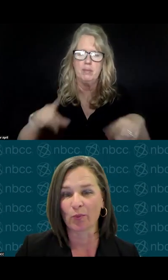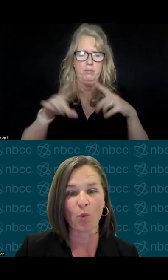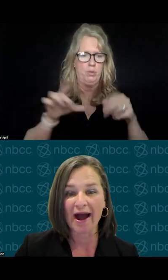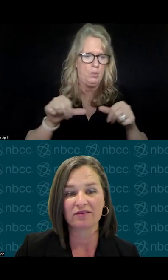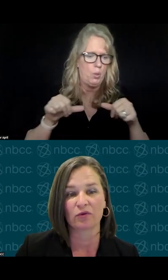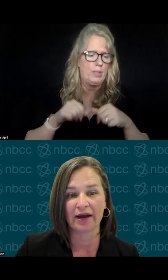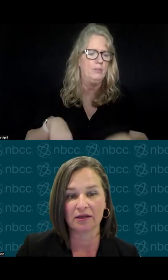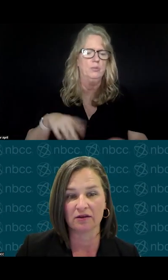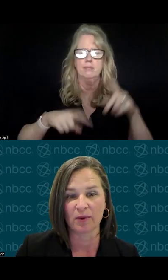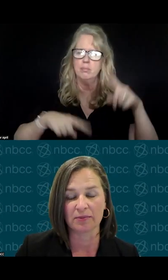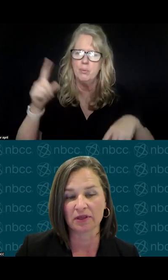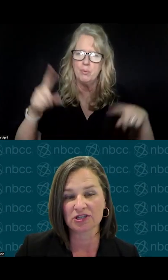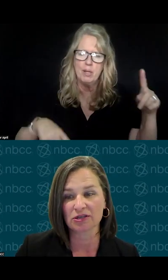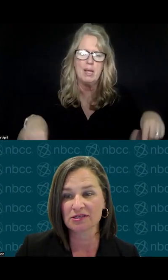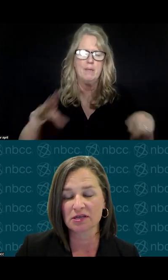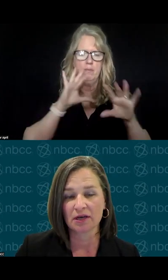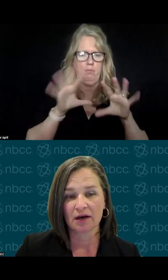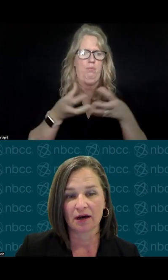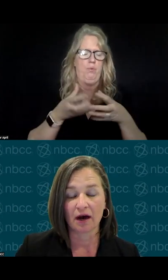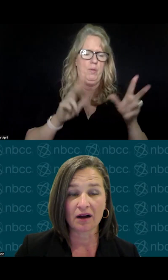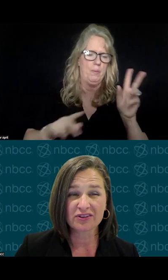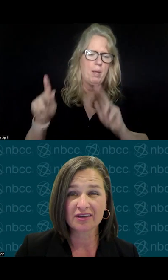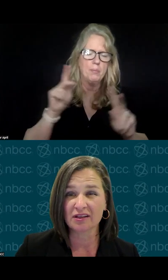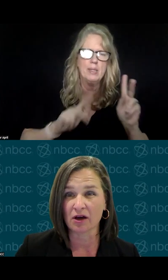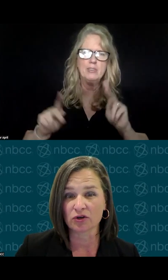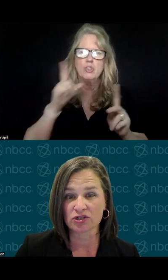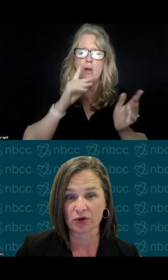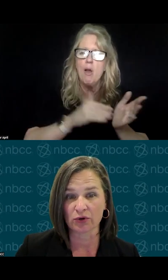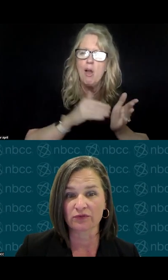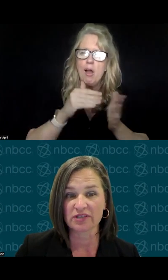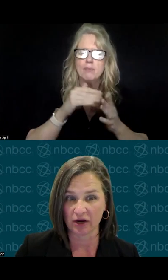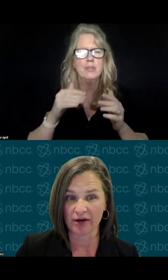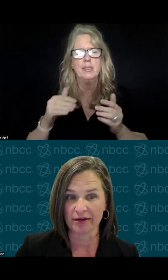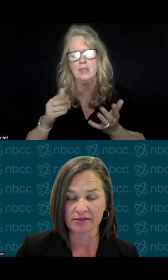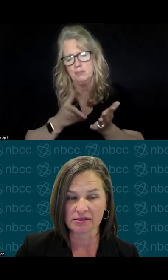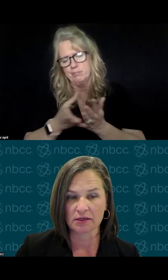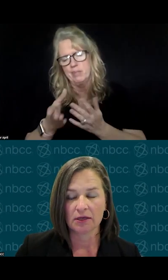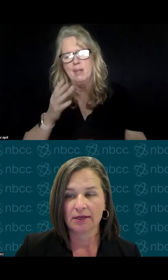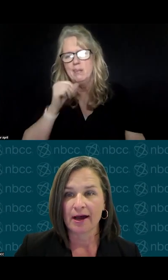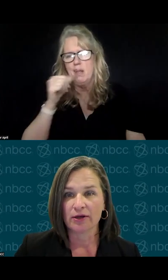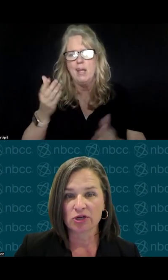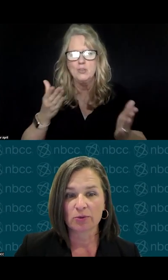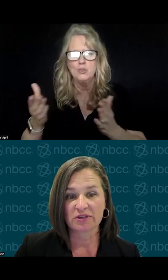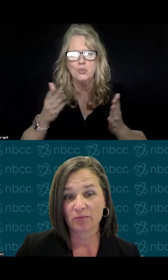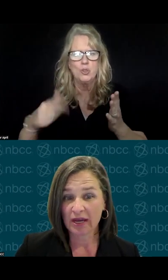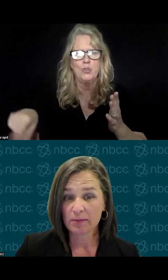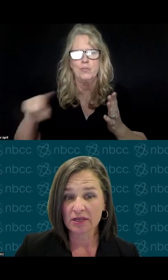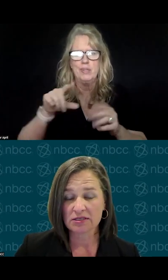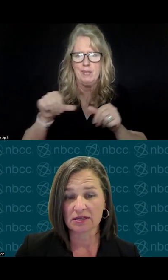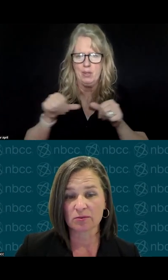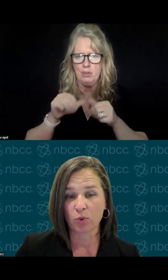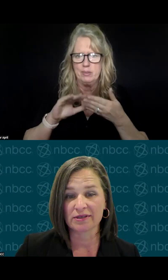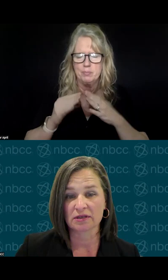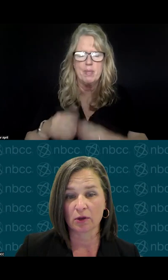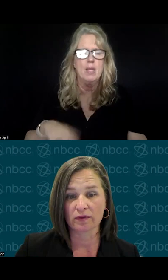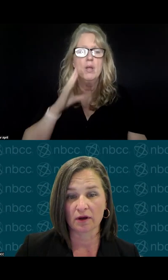a wide variety of populations, often in underserved areas. Now, in terms of payment, it